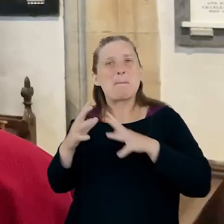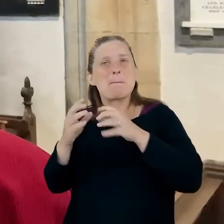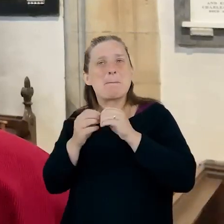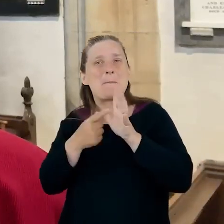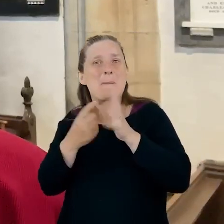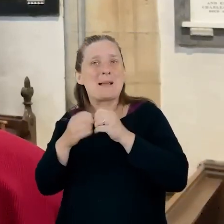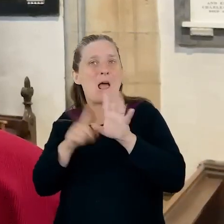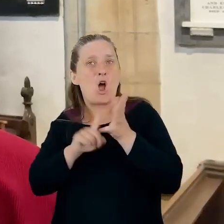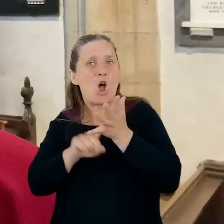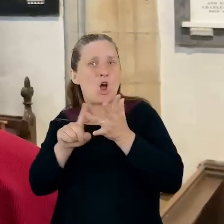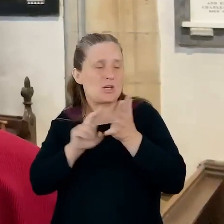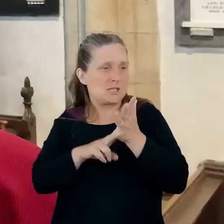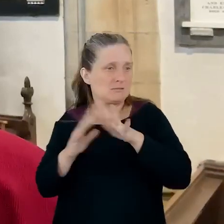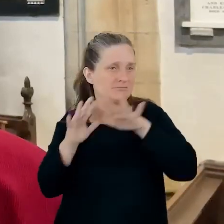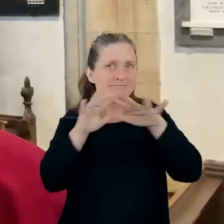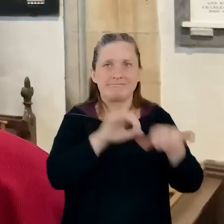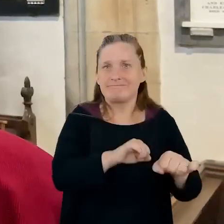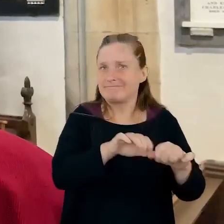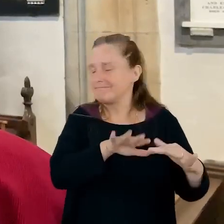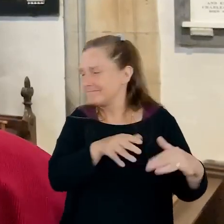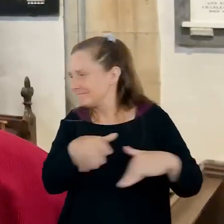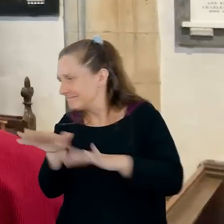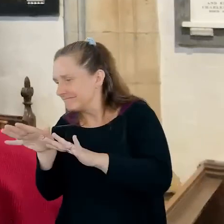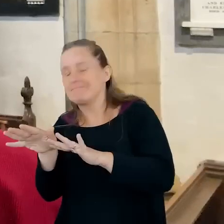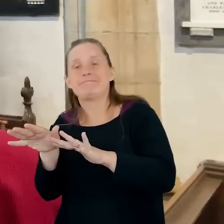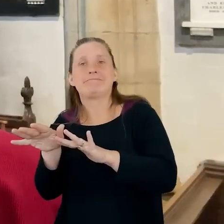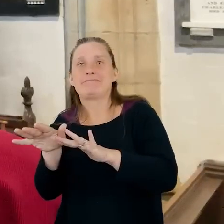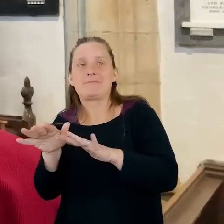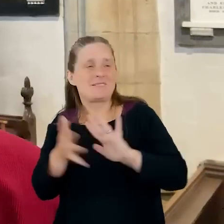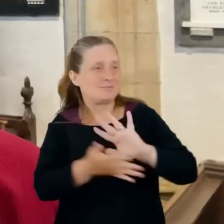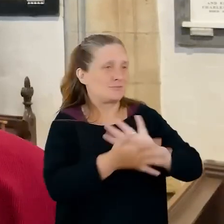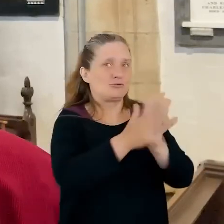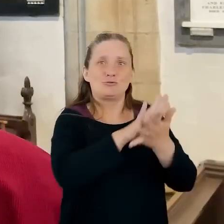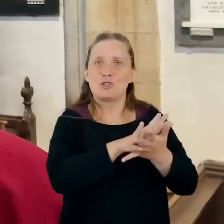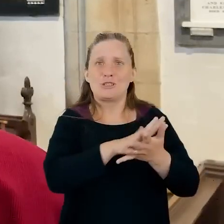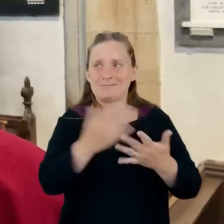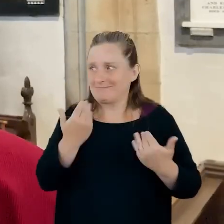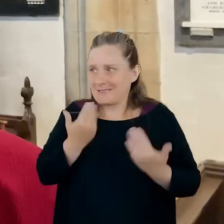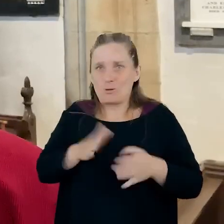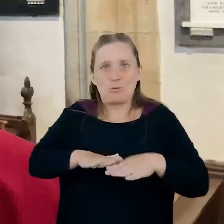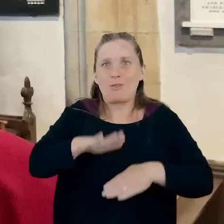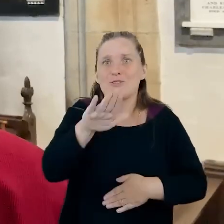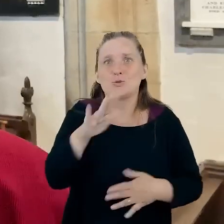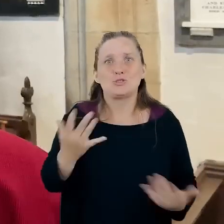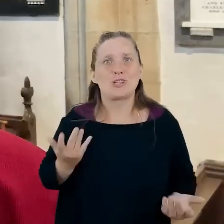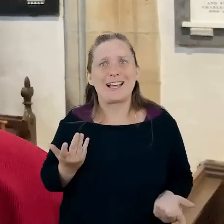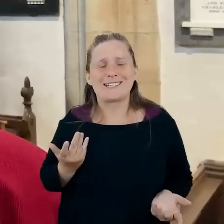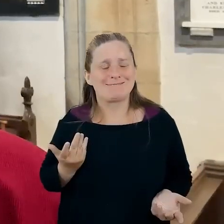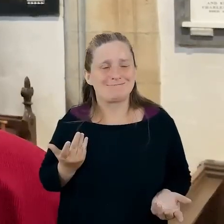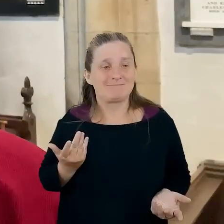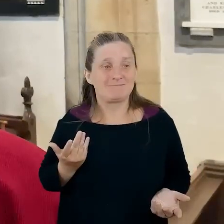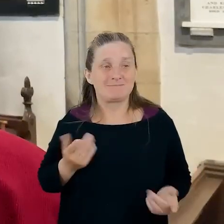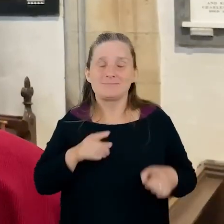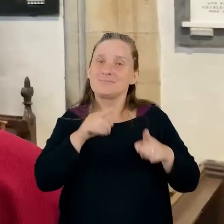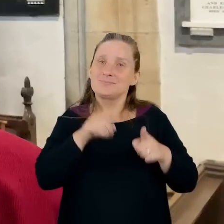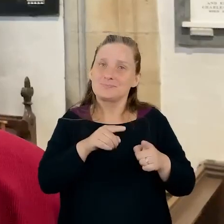Jerusalem. They felt abandoned by God and uncertain of their future. The words of the prophecy come